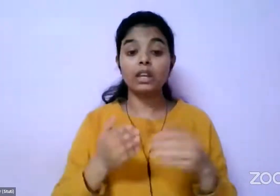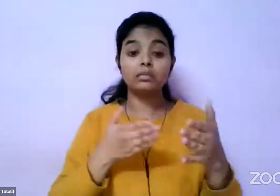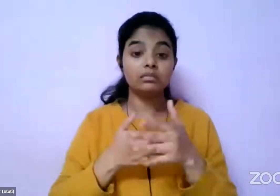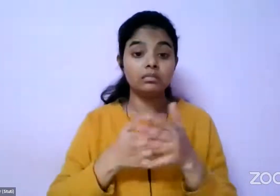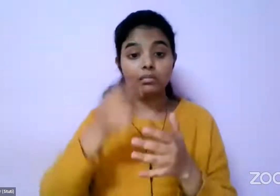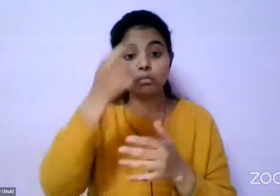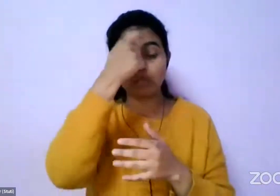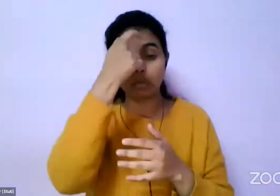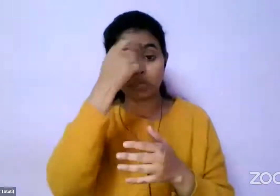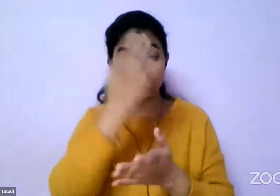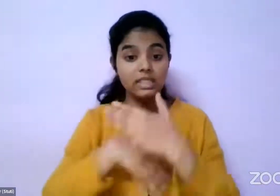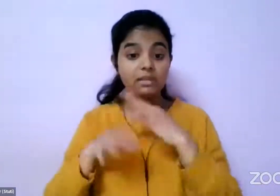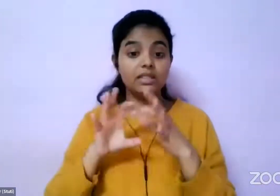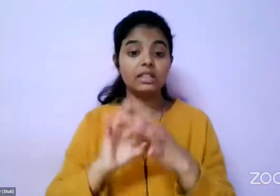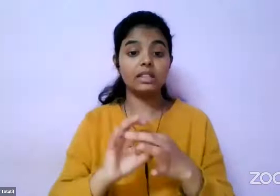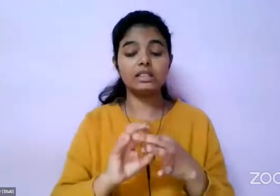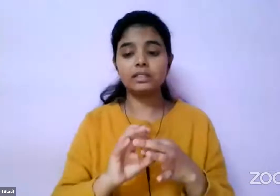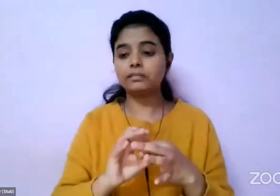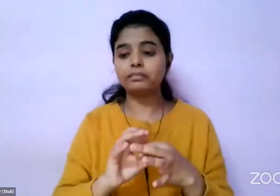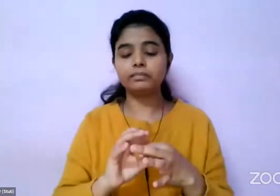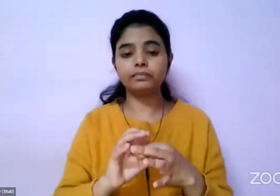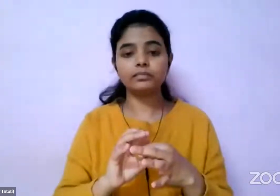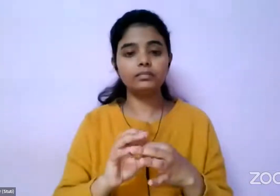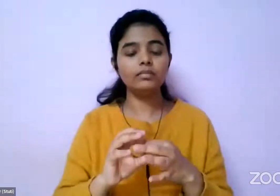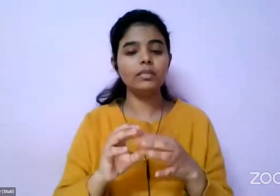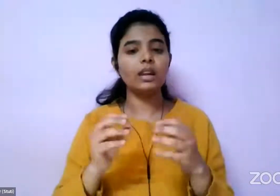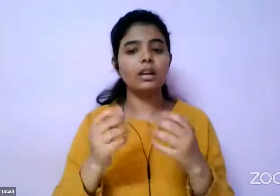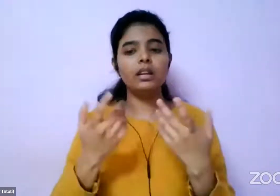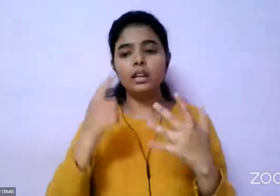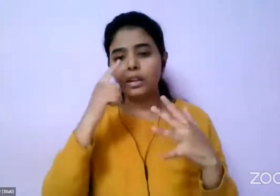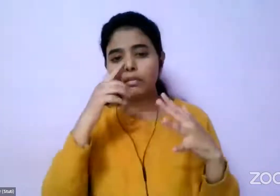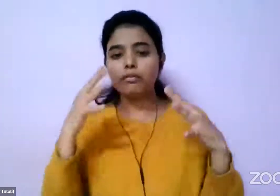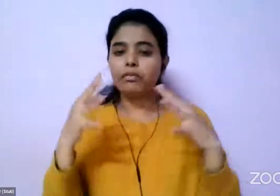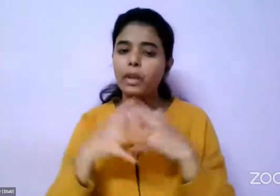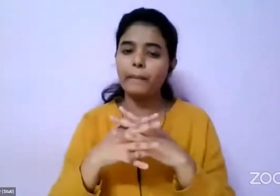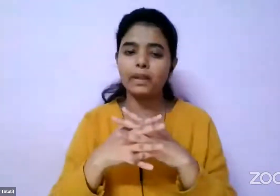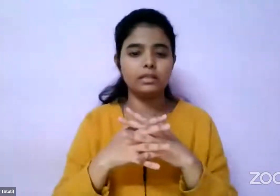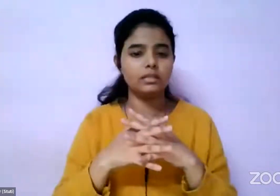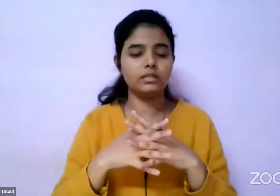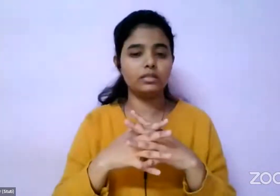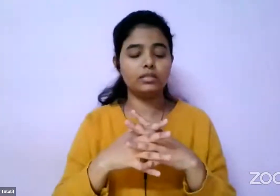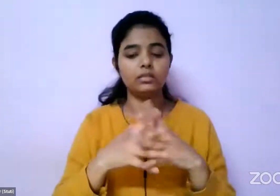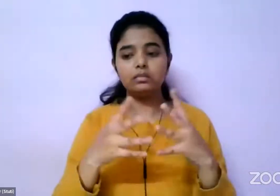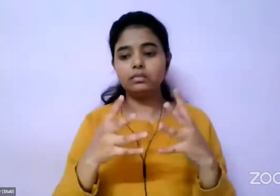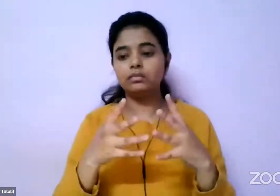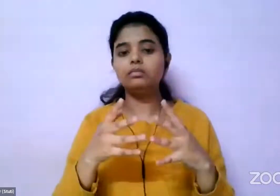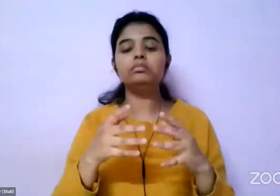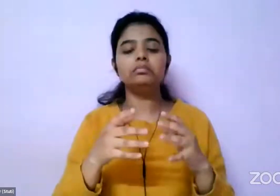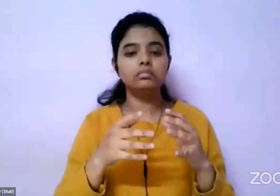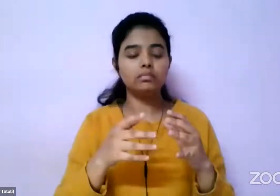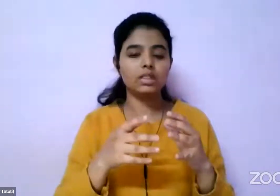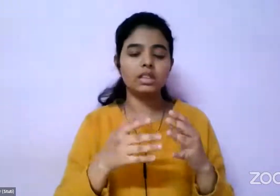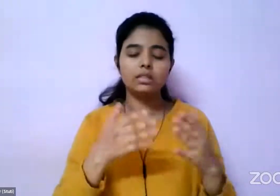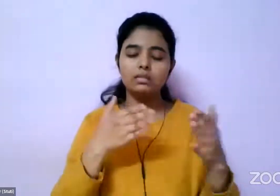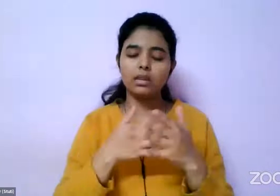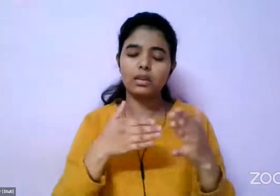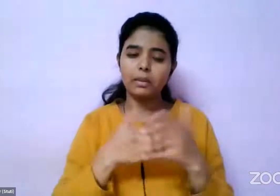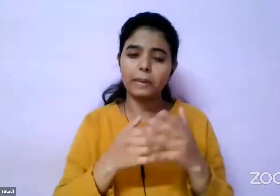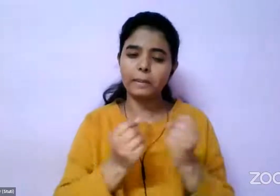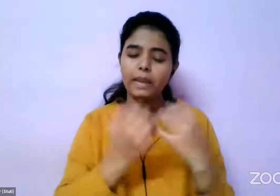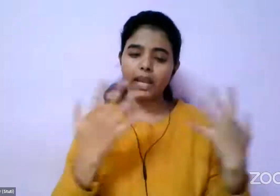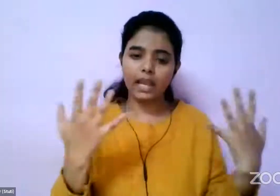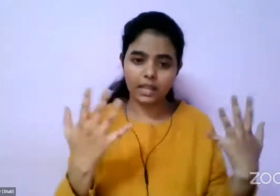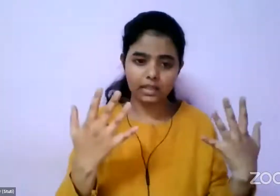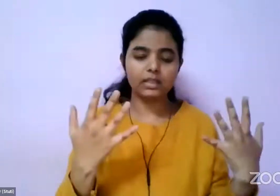of disability faced by women in general is not unusual from any perspective. The